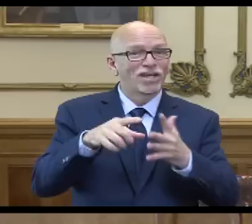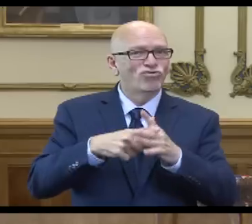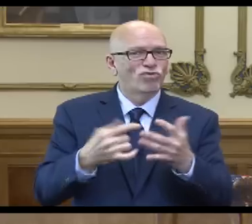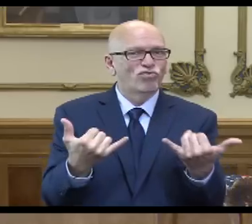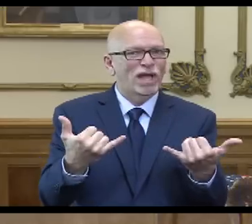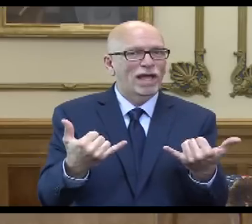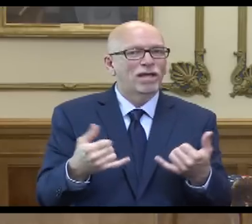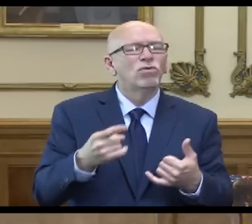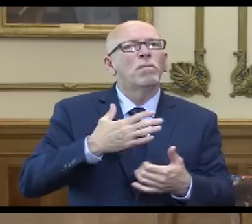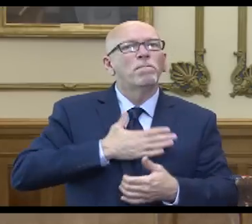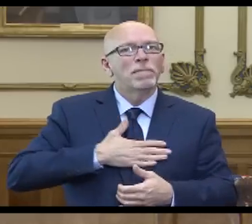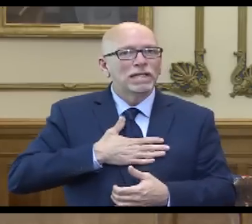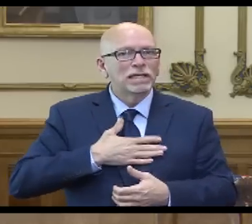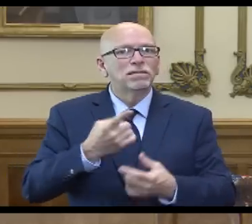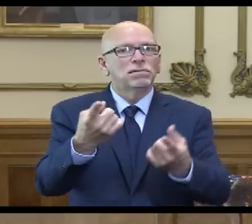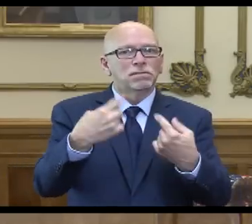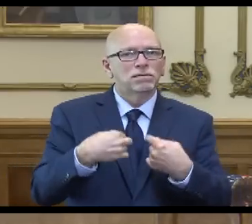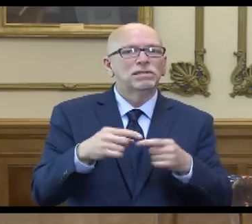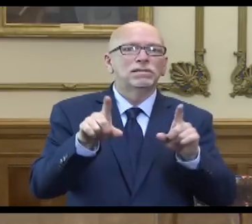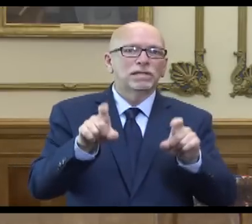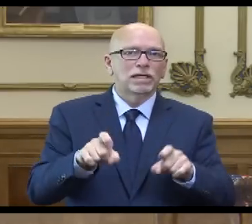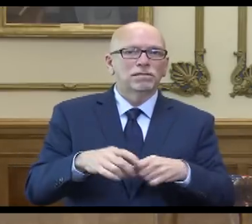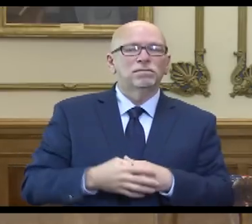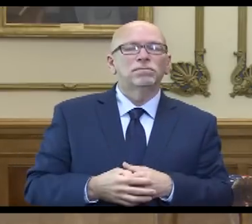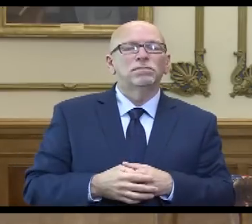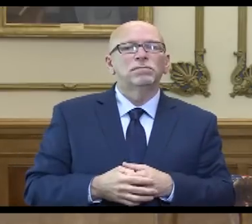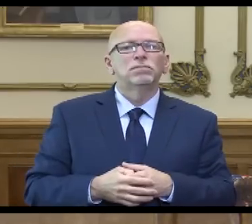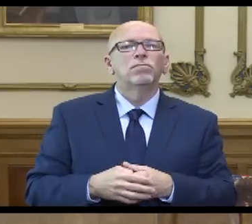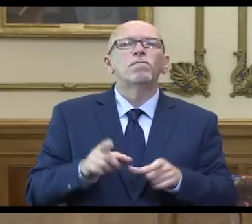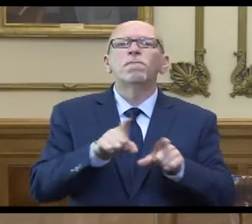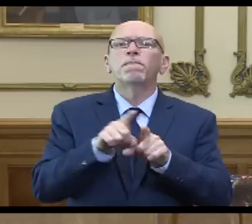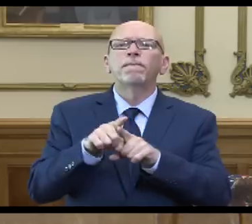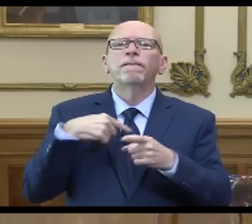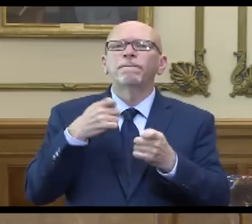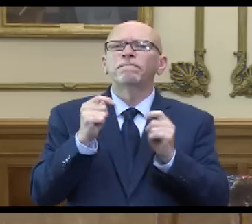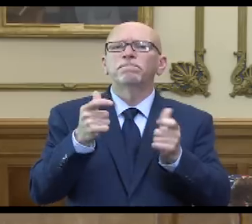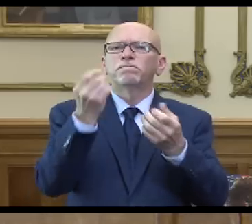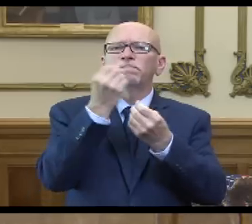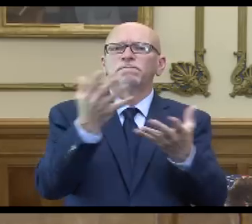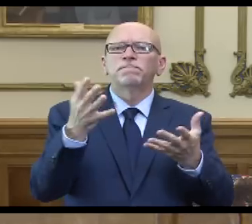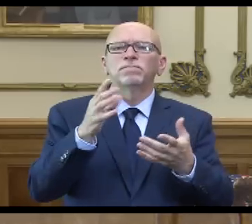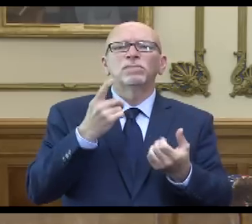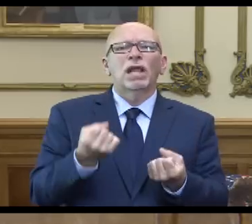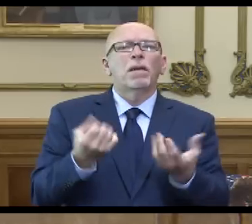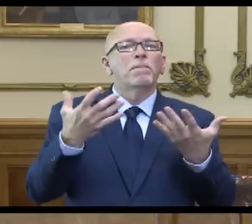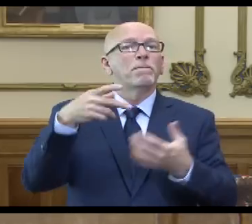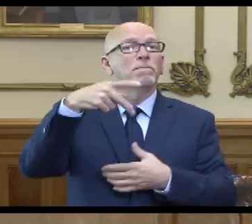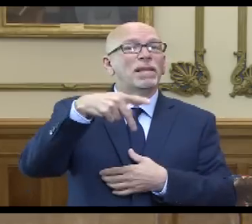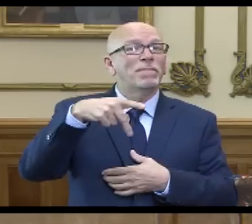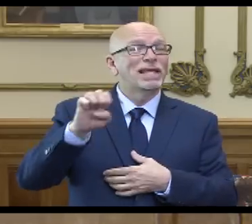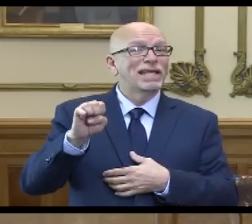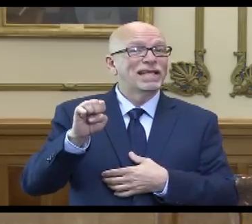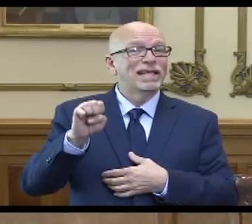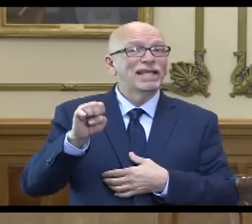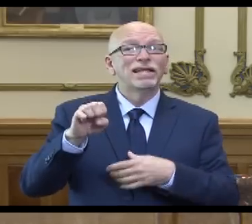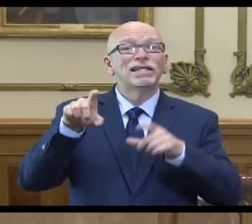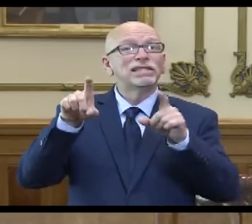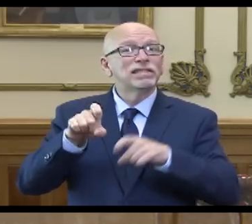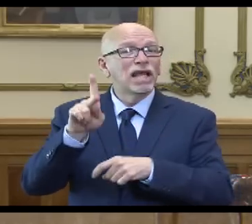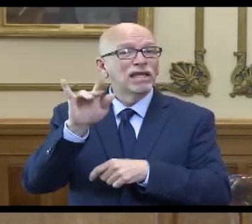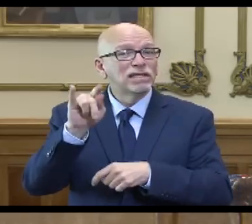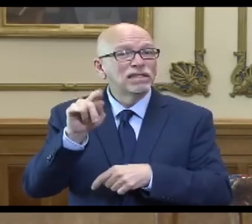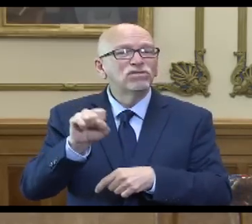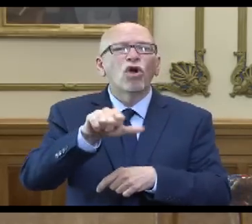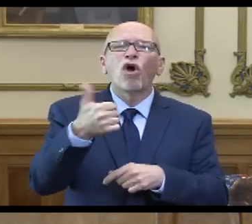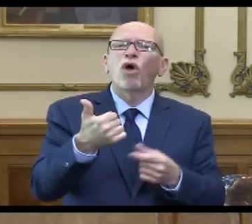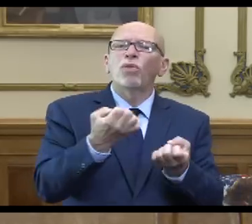So please, come and get tested. I also want to provide a quick update on the amount of PPE, test kits, and other supplies